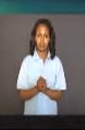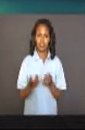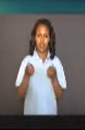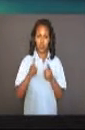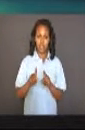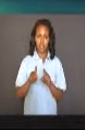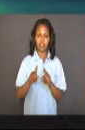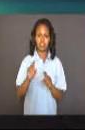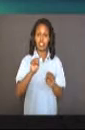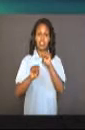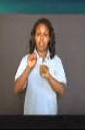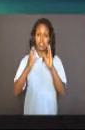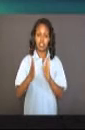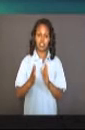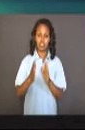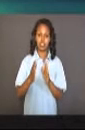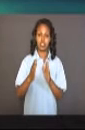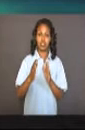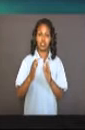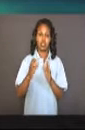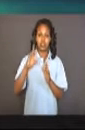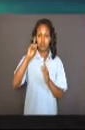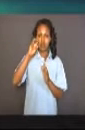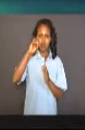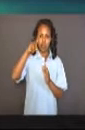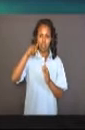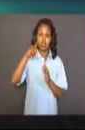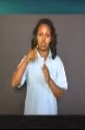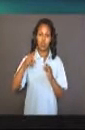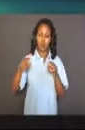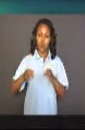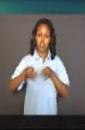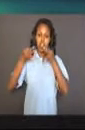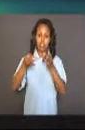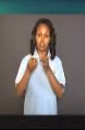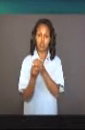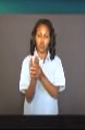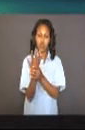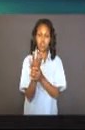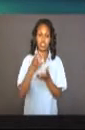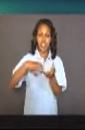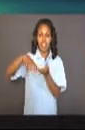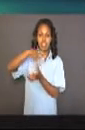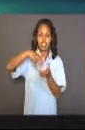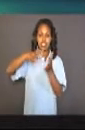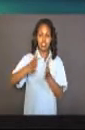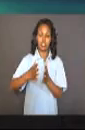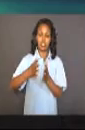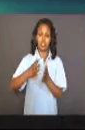When scientists conduct doping, they produce